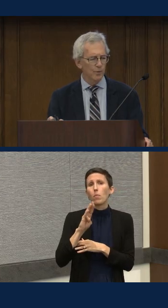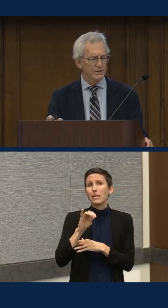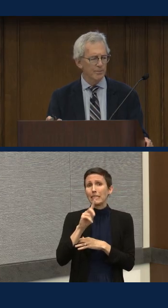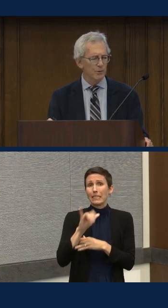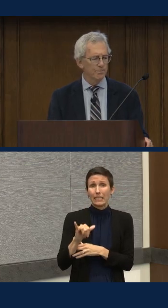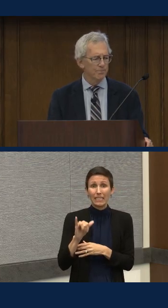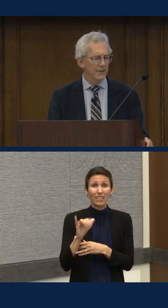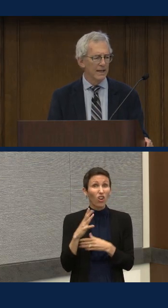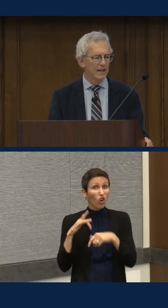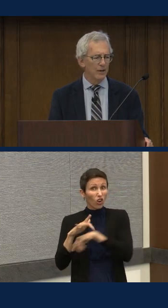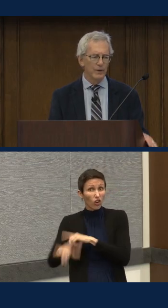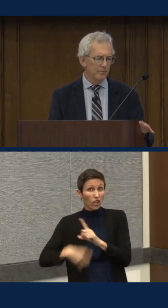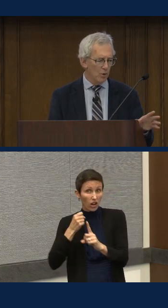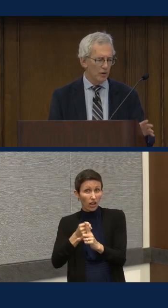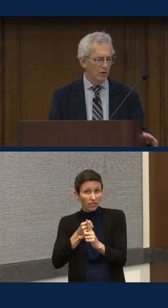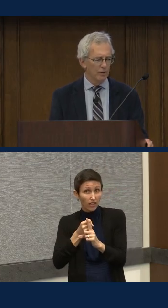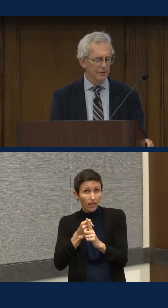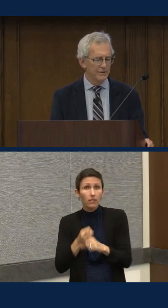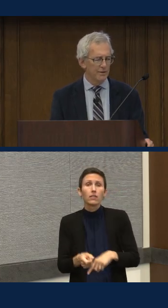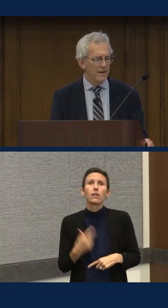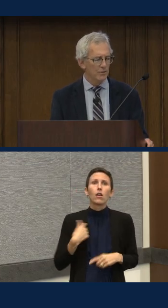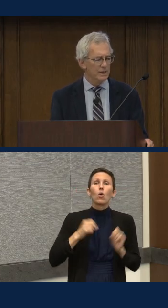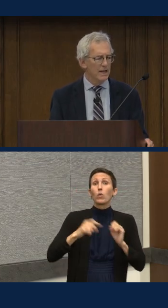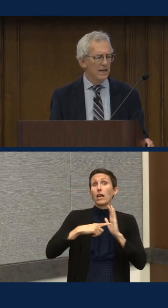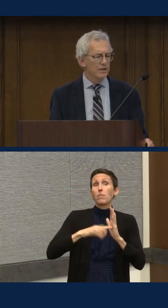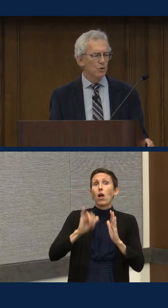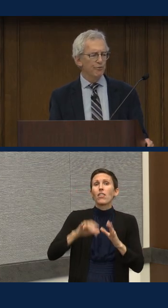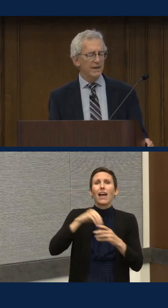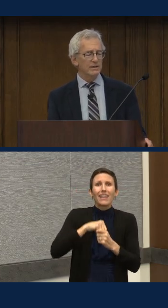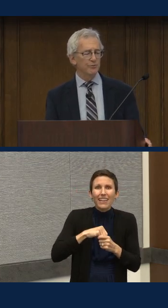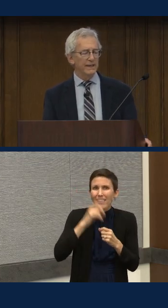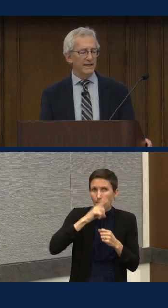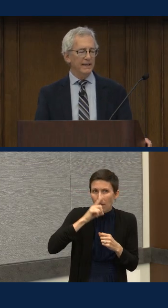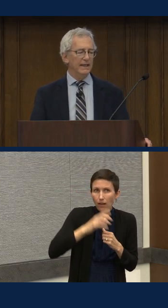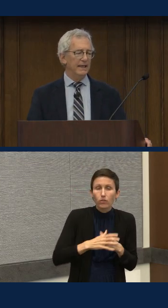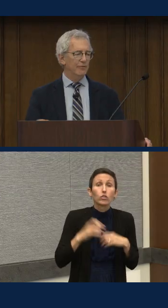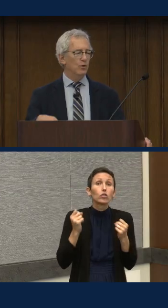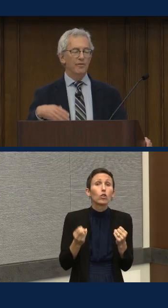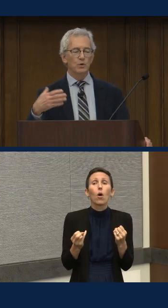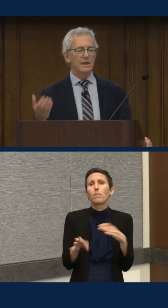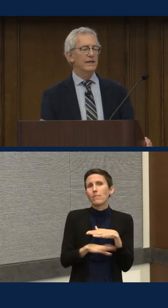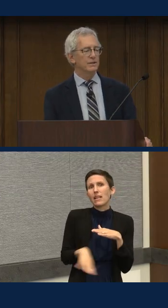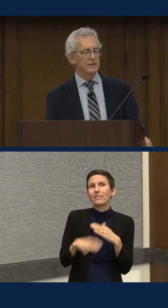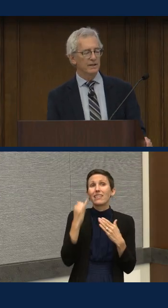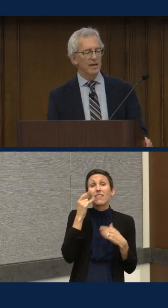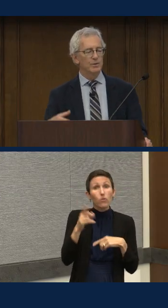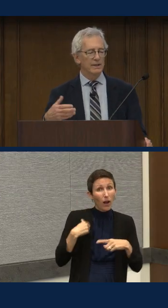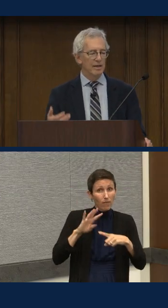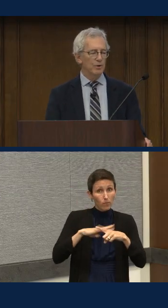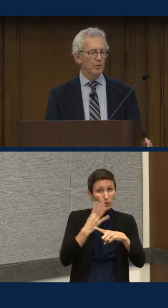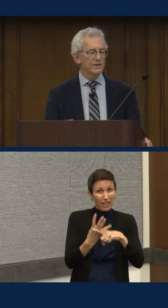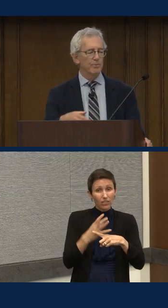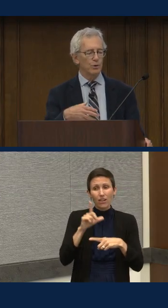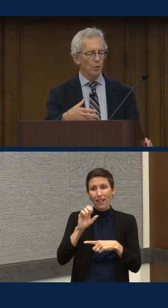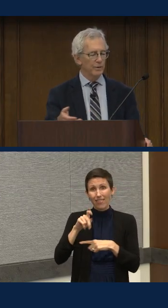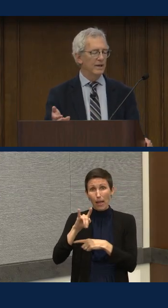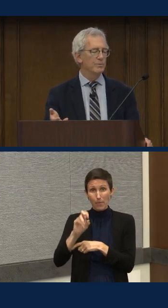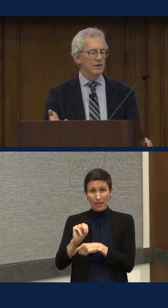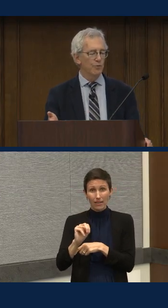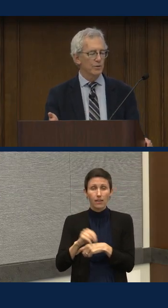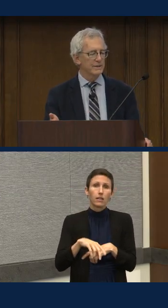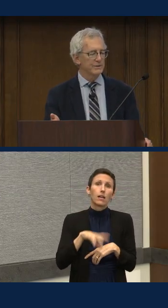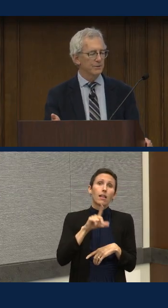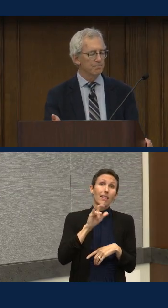in the MC4 receptor. And we can model all this in the mouse. So effectively, if you have mutations in leptin, leptin receptor, or